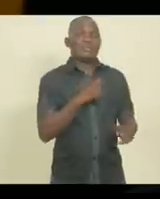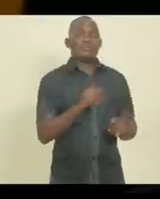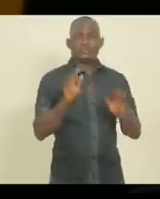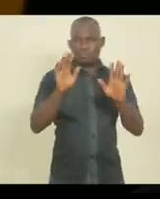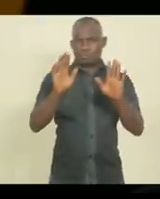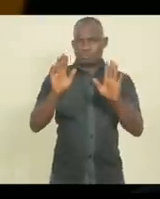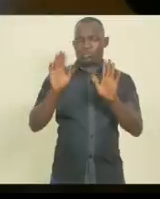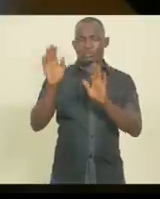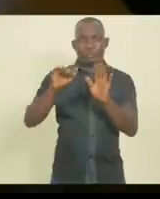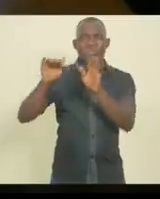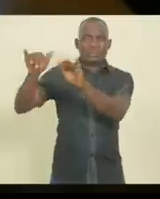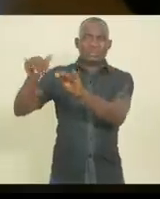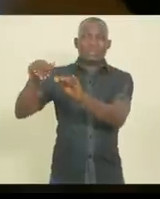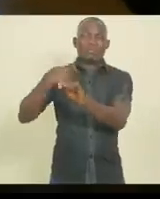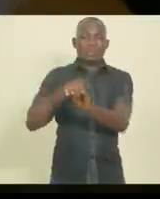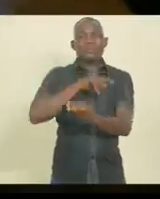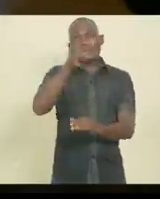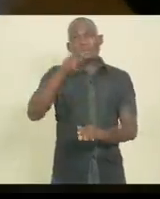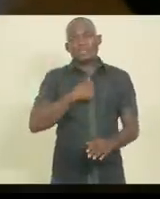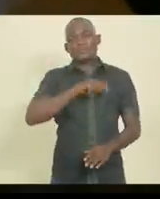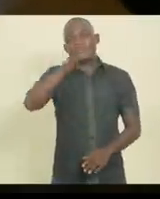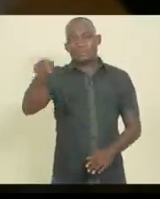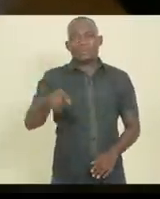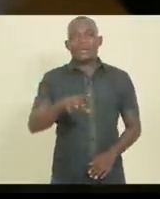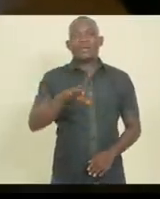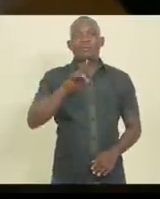no, no. Don't worry. I can take care of this myself.